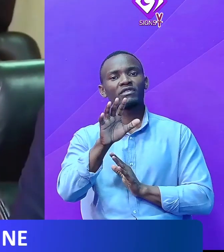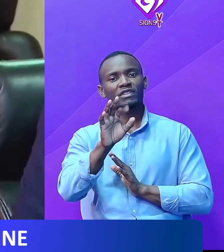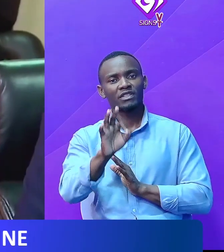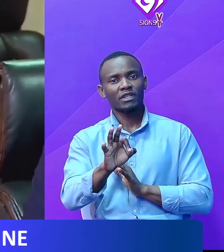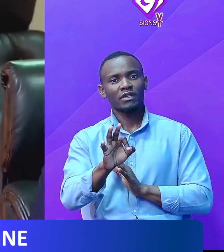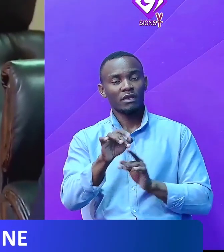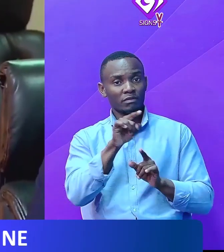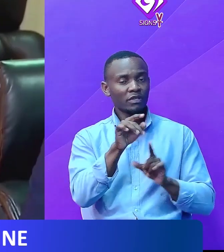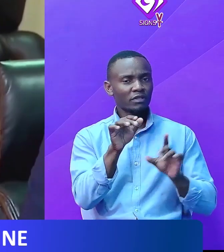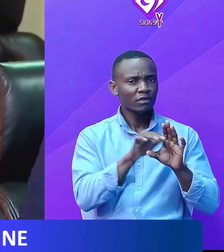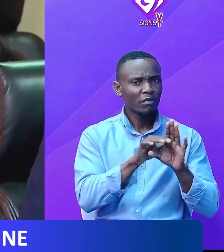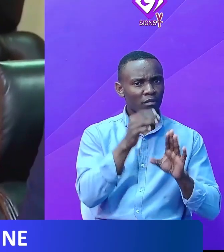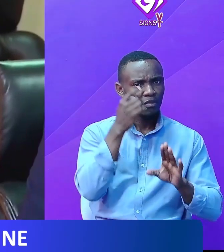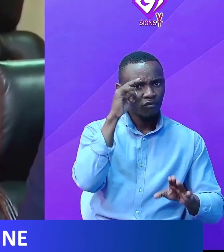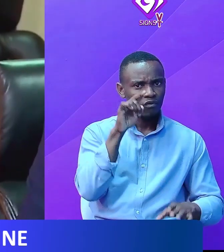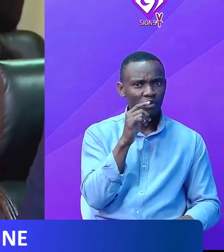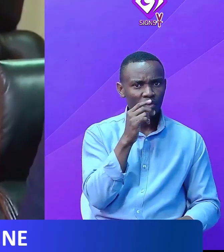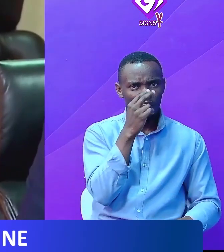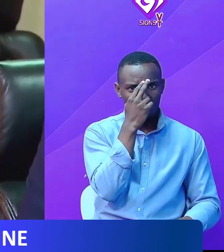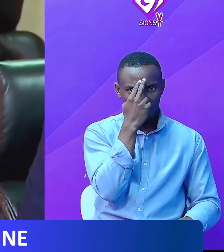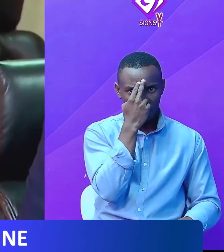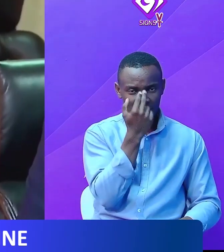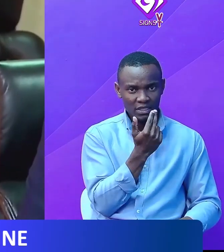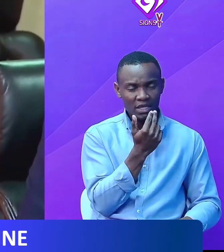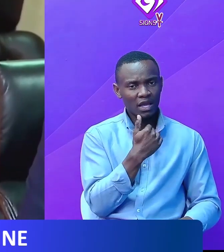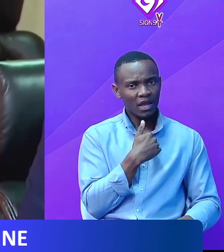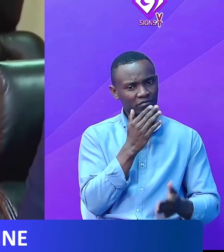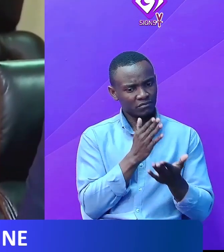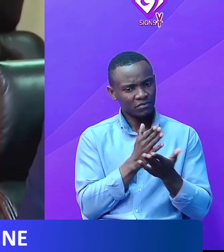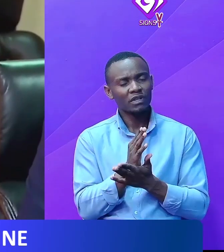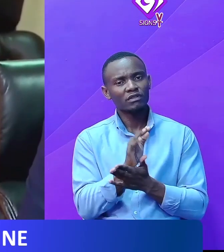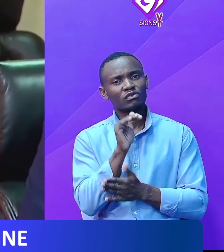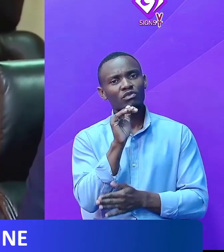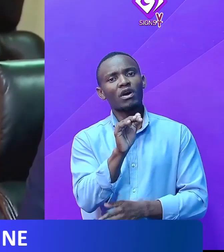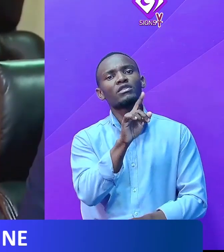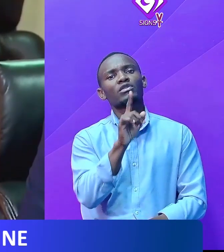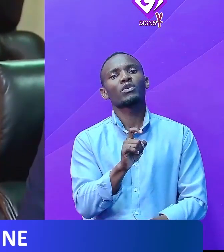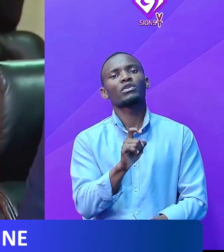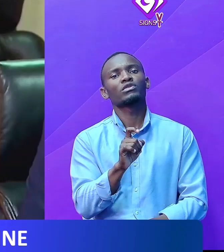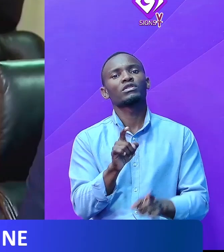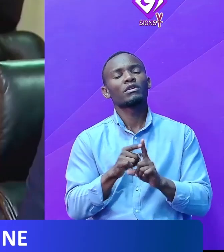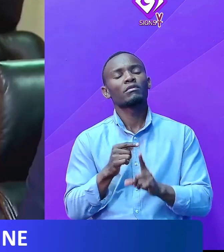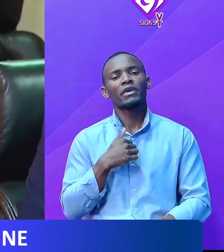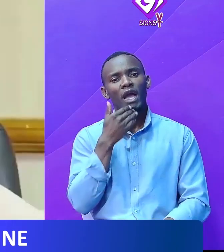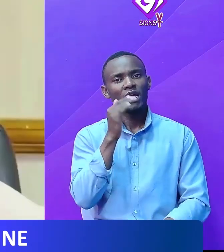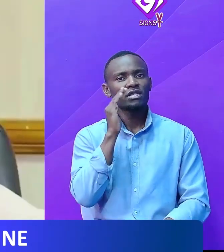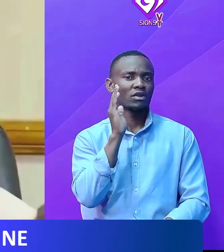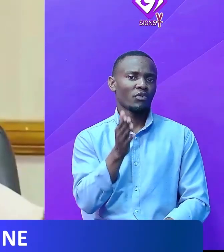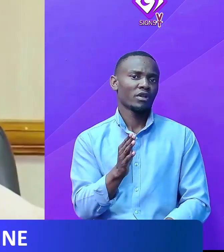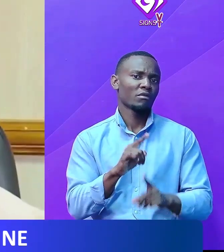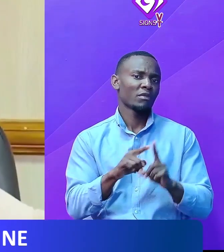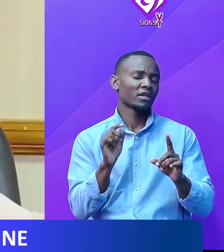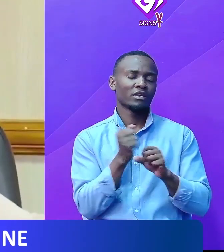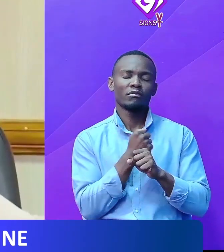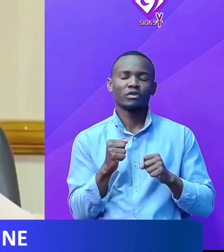has she has the right to ask me questions, and I will answer them. But she can't intimidate me. And he